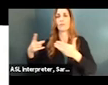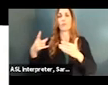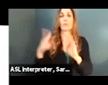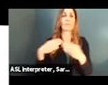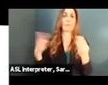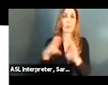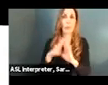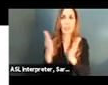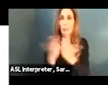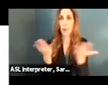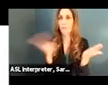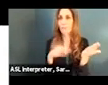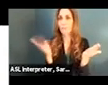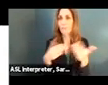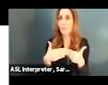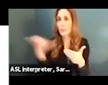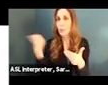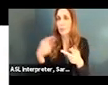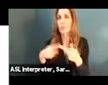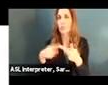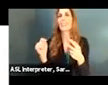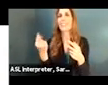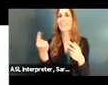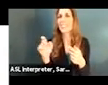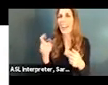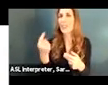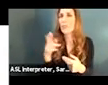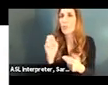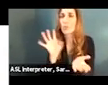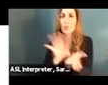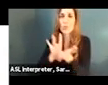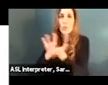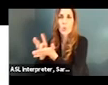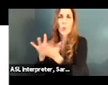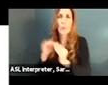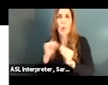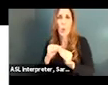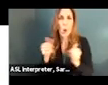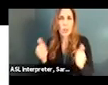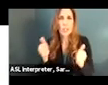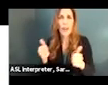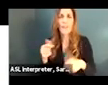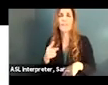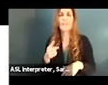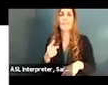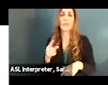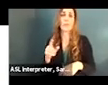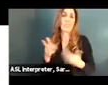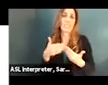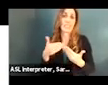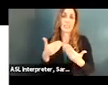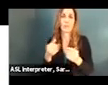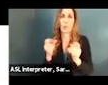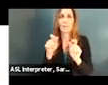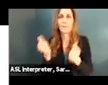to open. You might be able to make a book more textured just by gluing different textures onto it. You can make things out of Instamorph moldable plastic, which